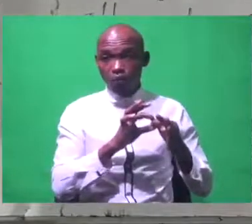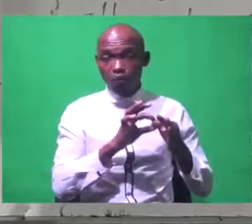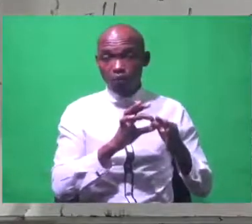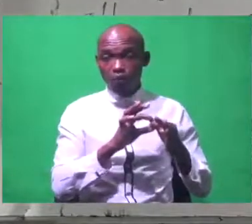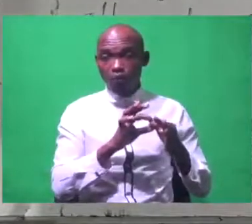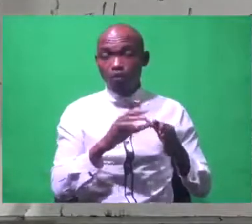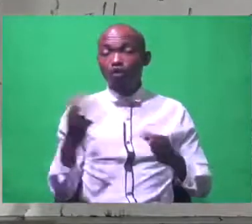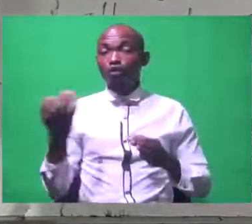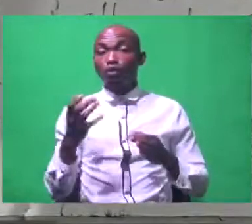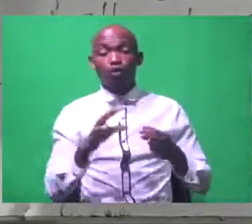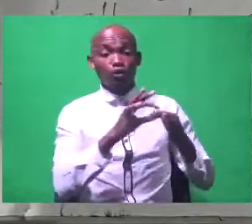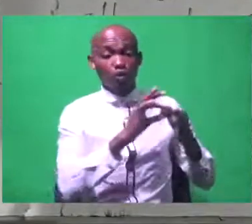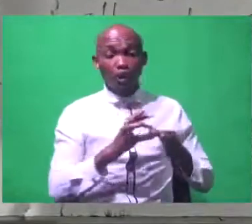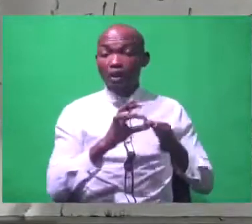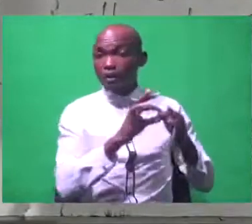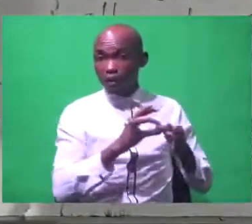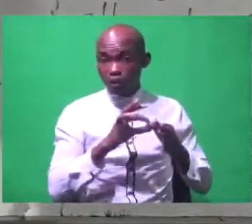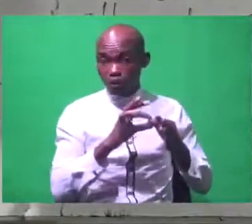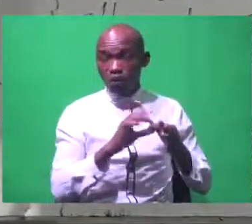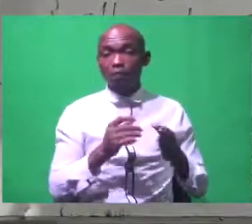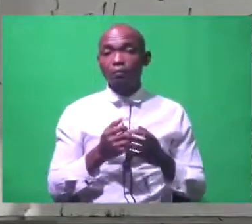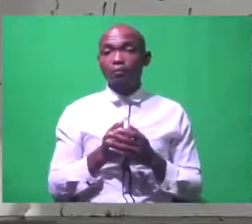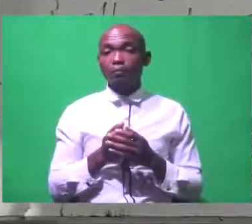Social organization.